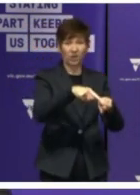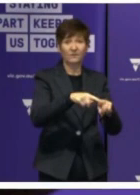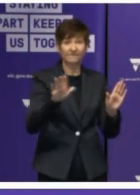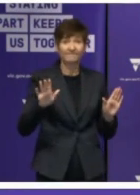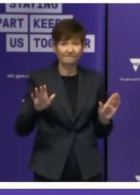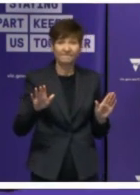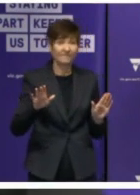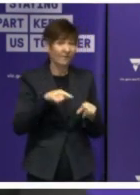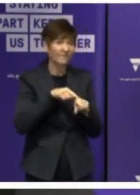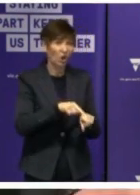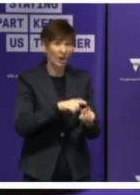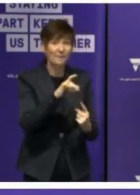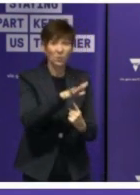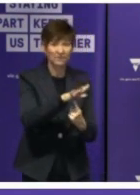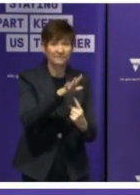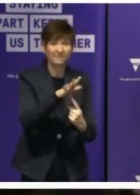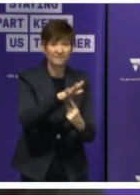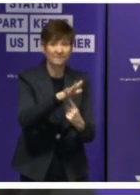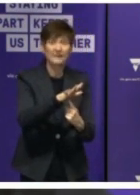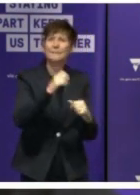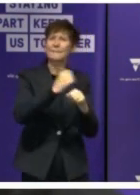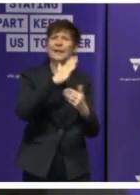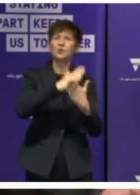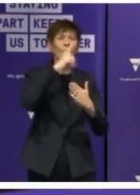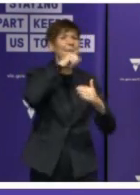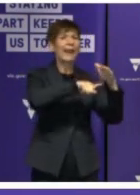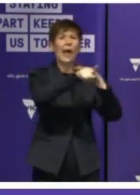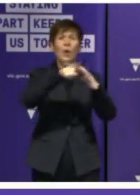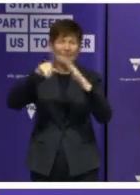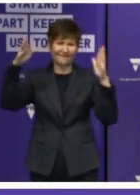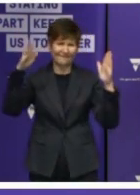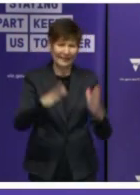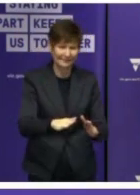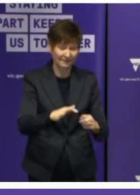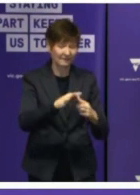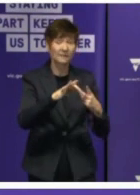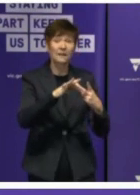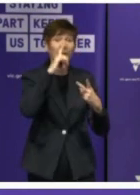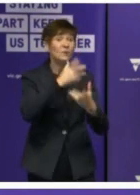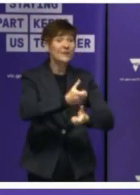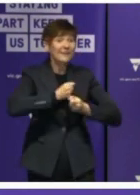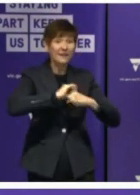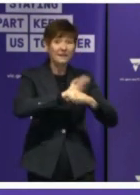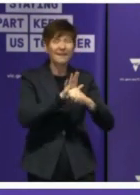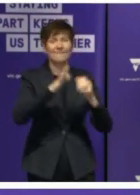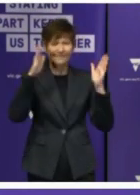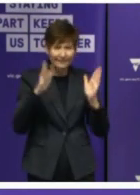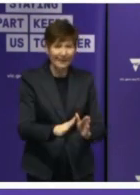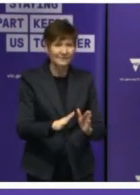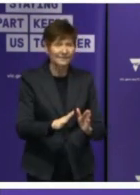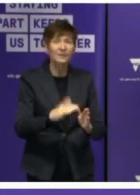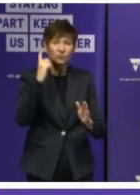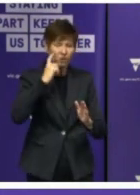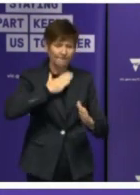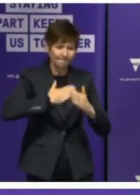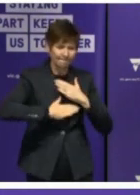strategy working, driving down movement, driving down case numbers, and then getting to the other side of this second wave. So I want to congratulate and thank